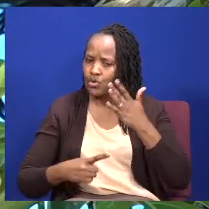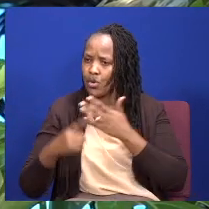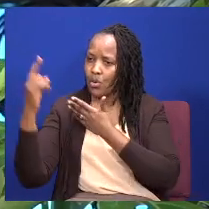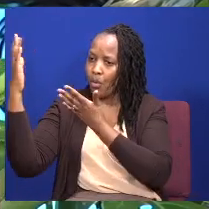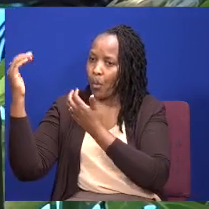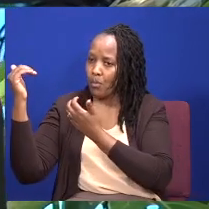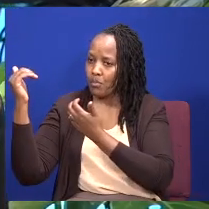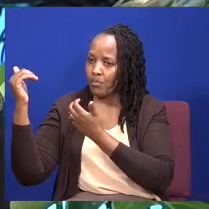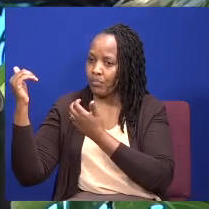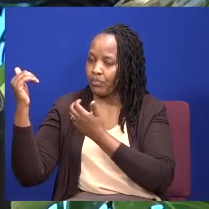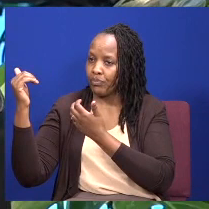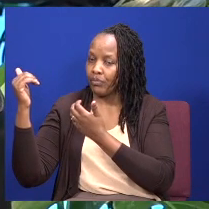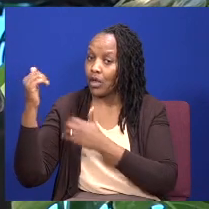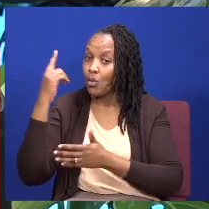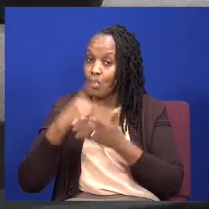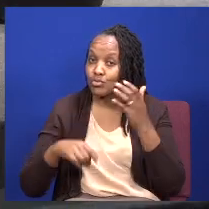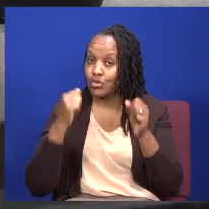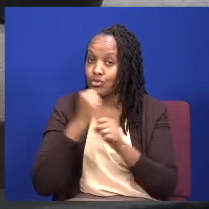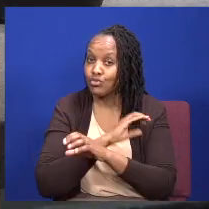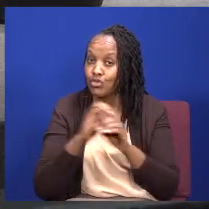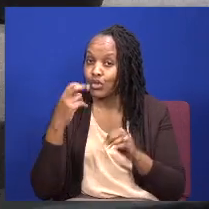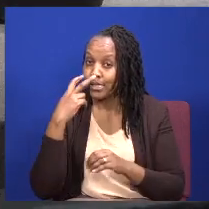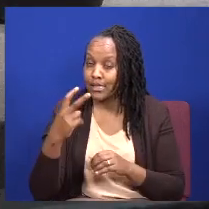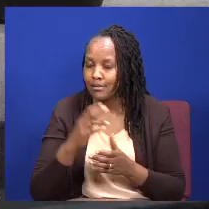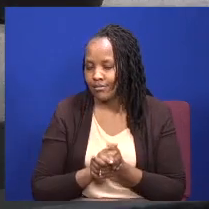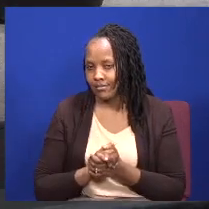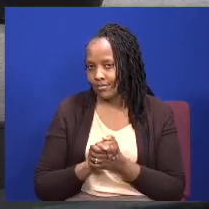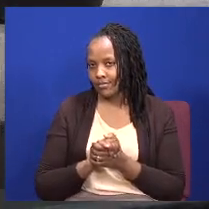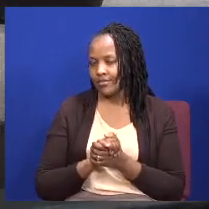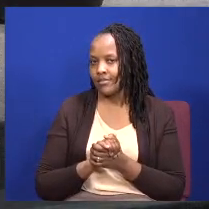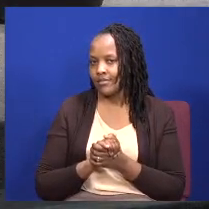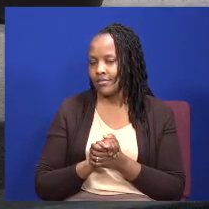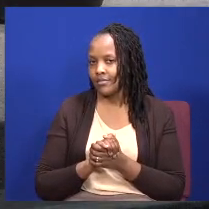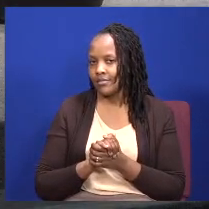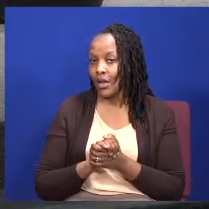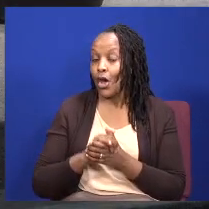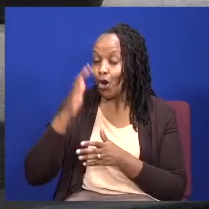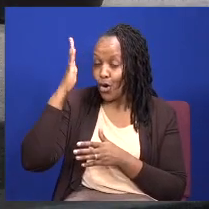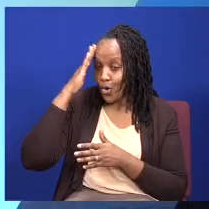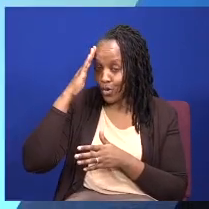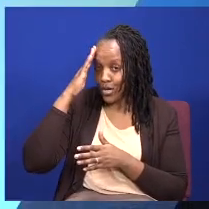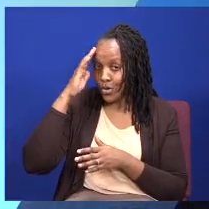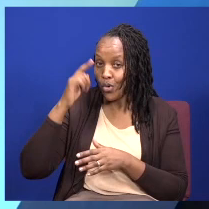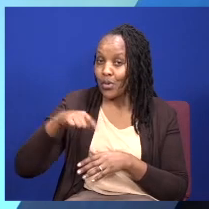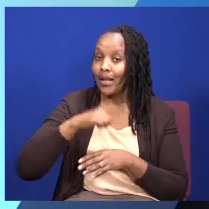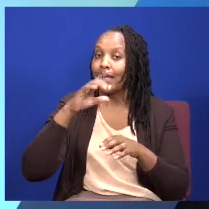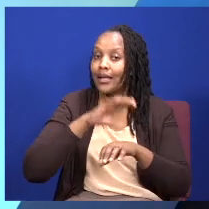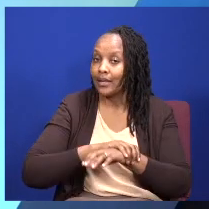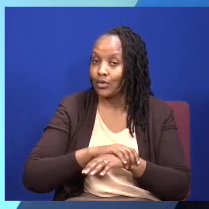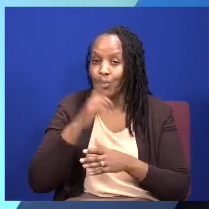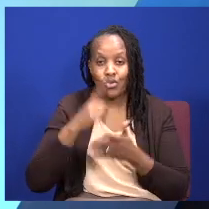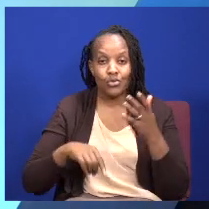assurance about what we do not see. Yes, faith is confidence in what we hope for and an assurance of what we do not see. So